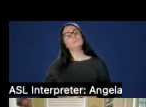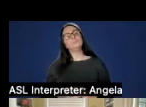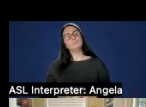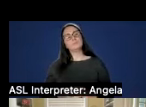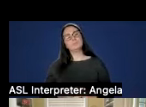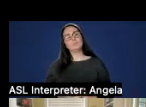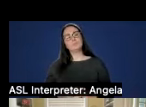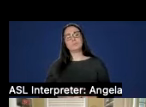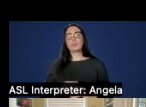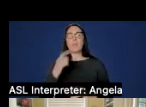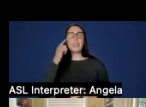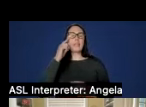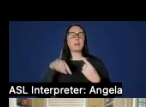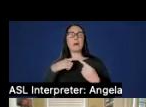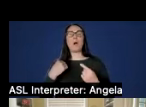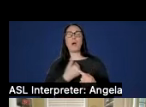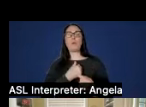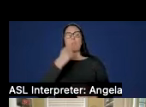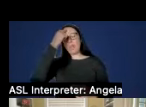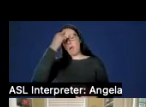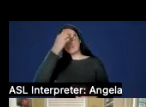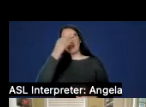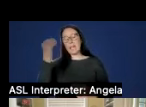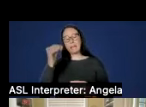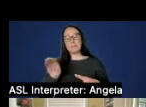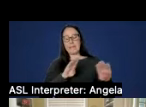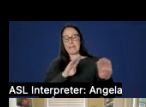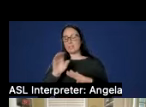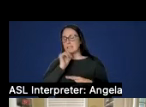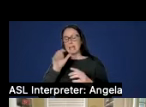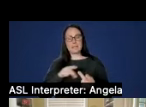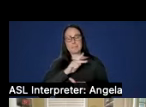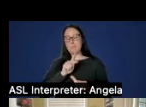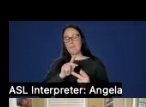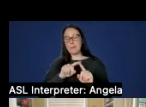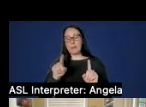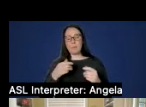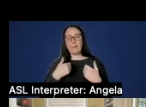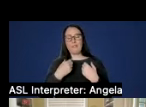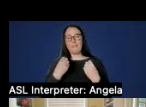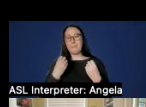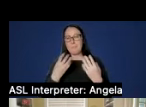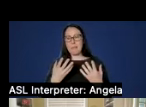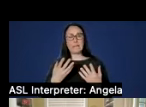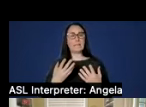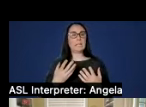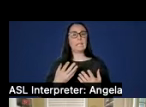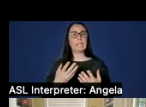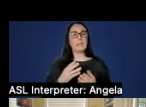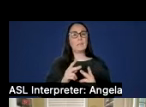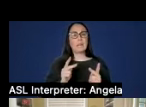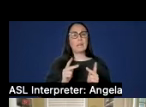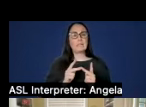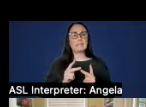our thoughts and behaviors while we're going through this. It's not going to be perfect. We have multiple staff jumping on to help, and I love my team,